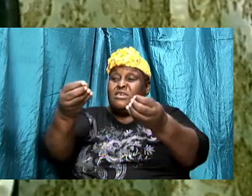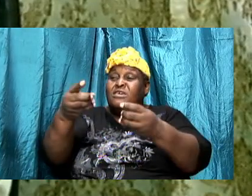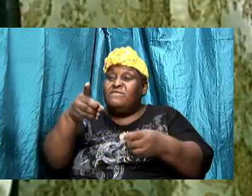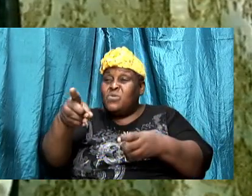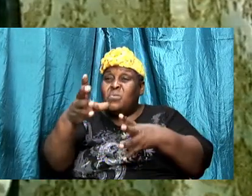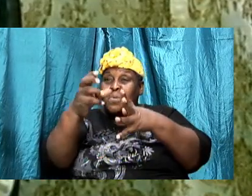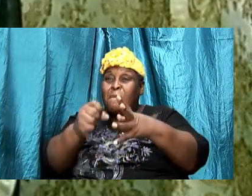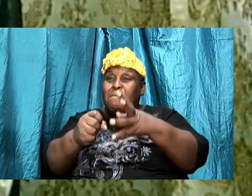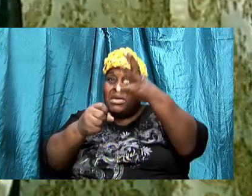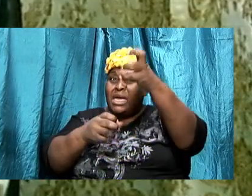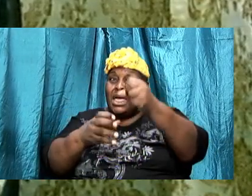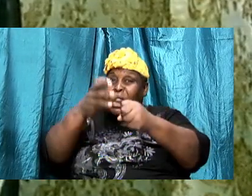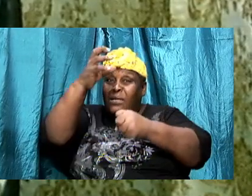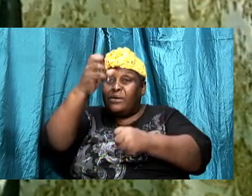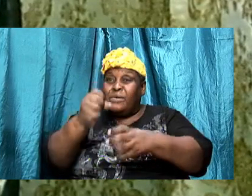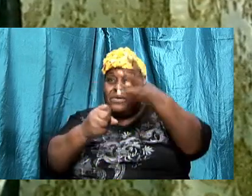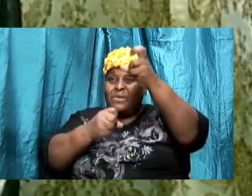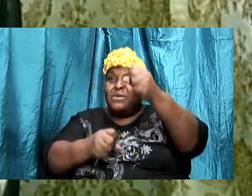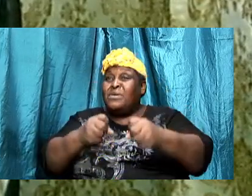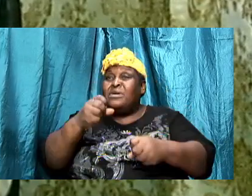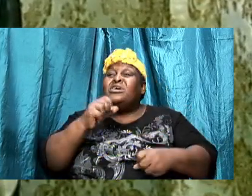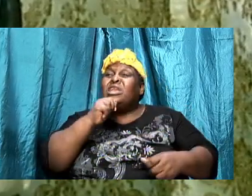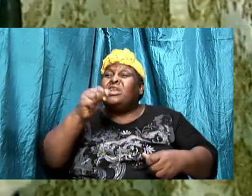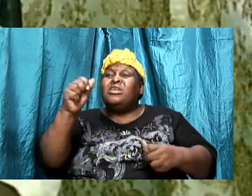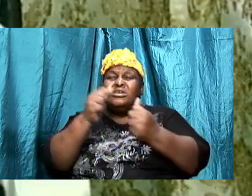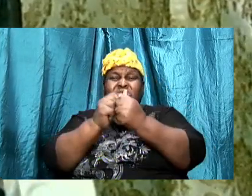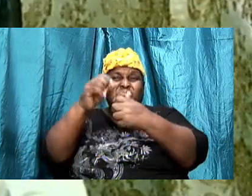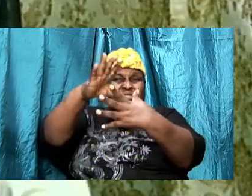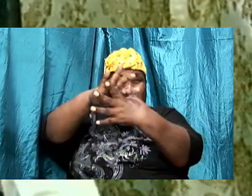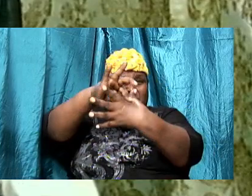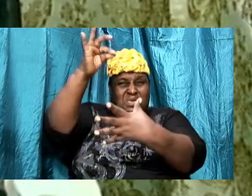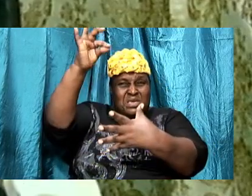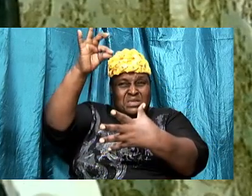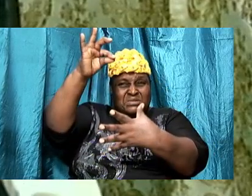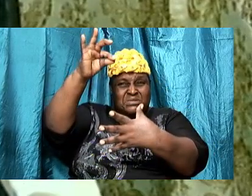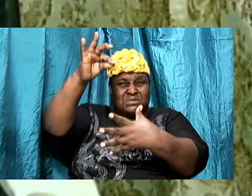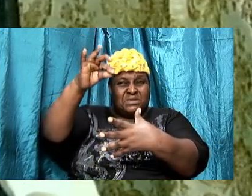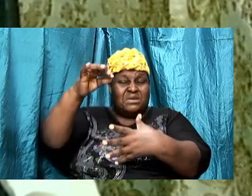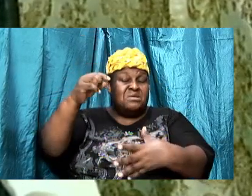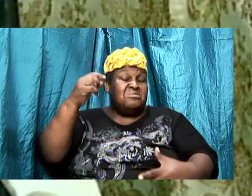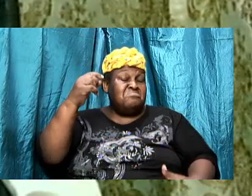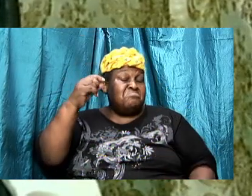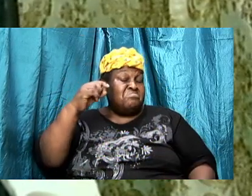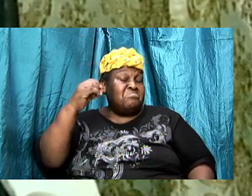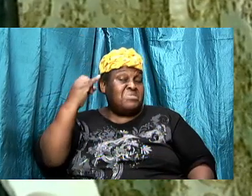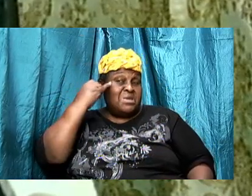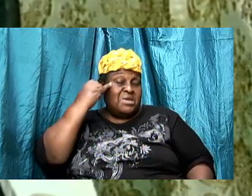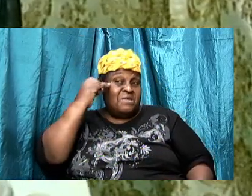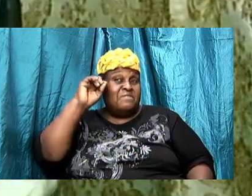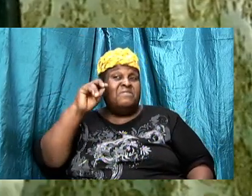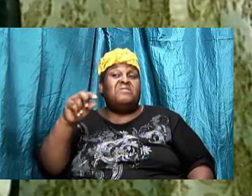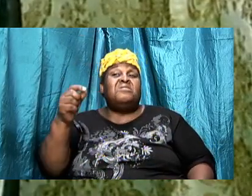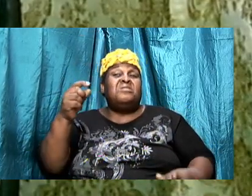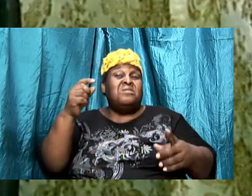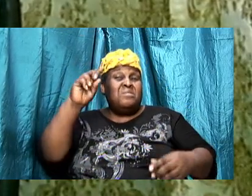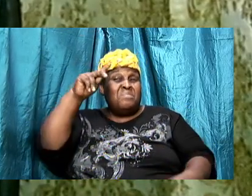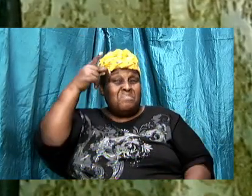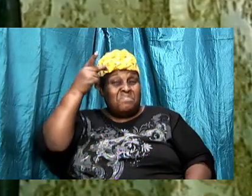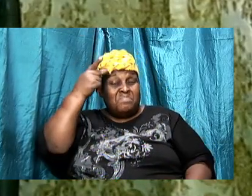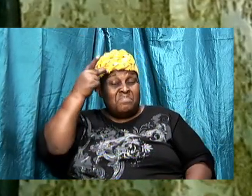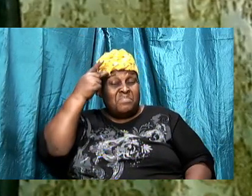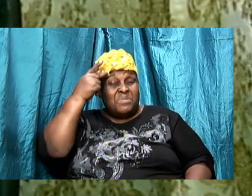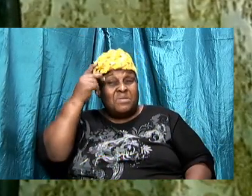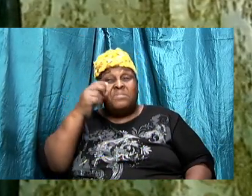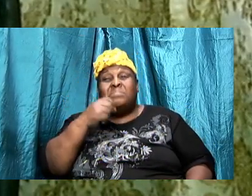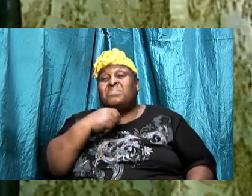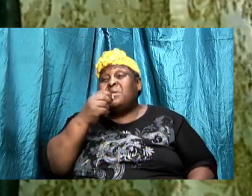you can't bear meat. You can't digest meat. You can't understand. If I should go into the scriptures and really give you